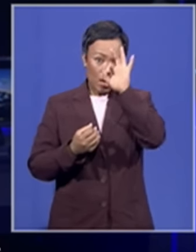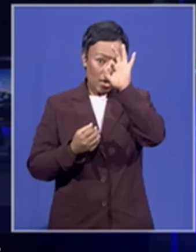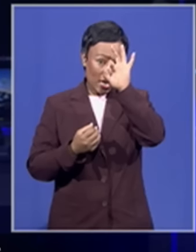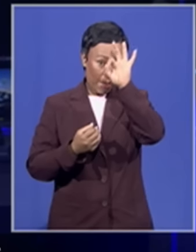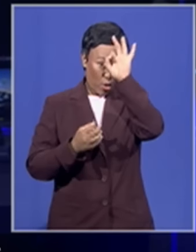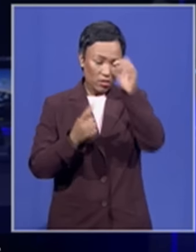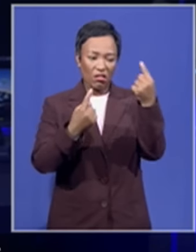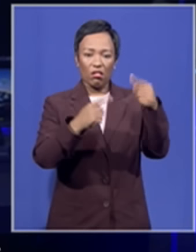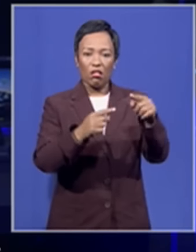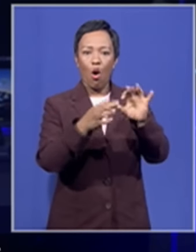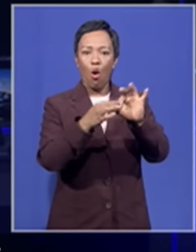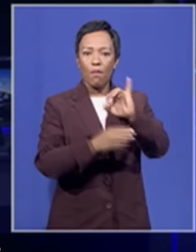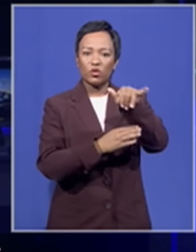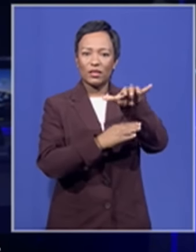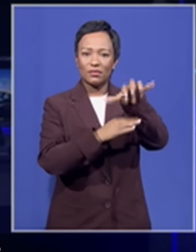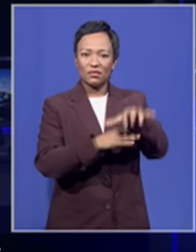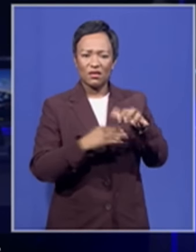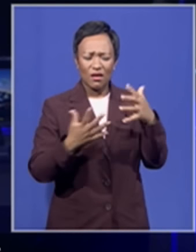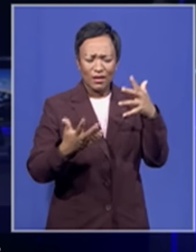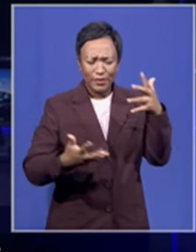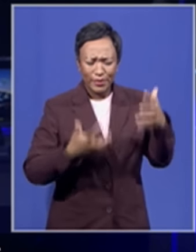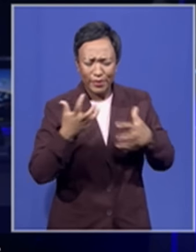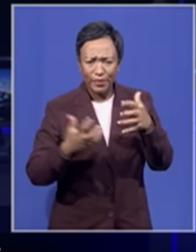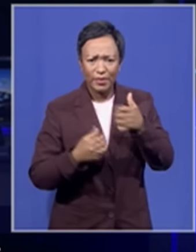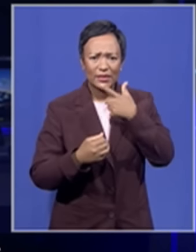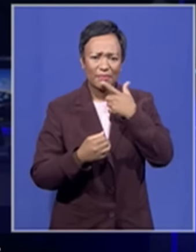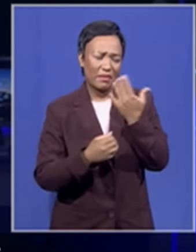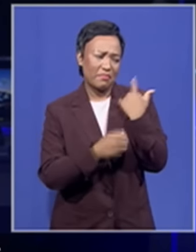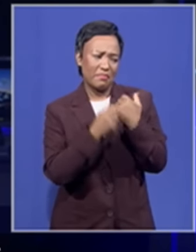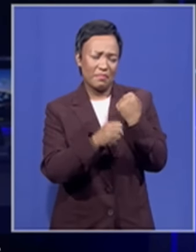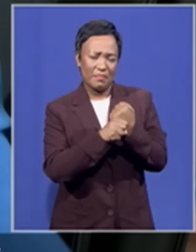hae Johannesburg mohlala tshelela Tshitwe ngwahola.